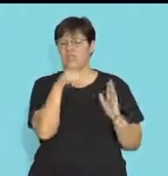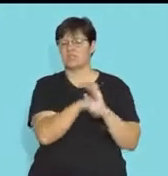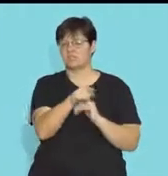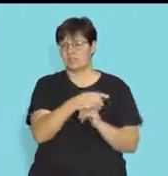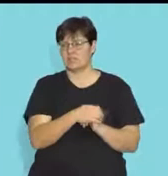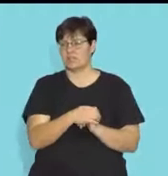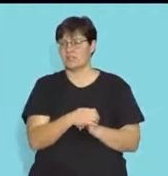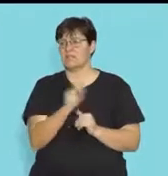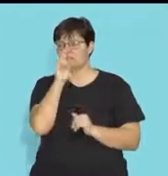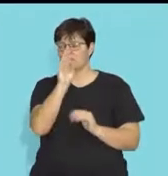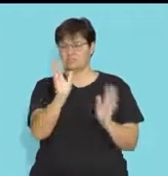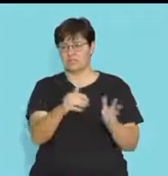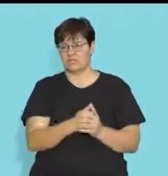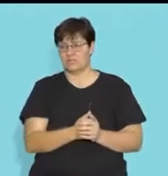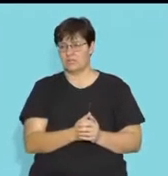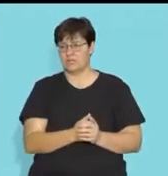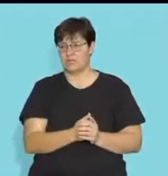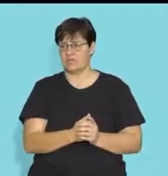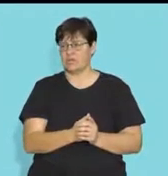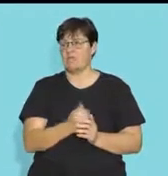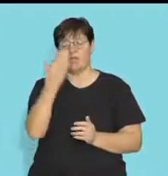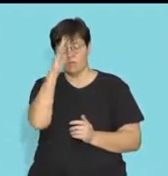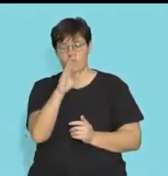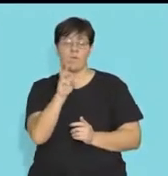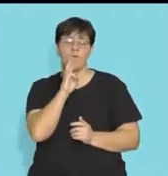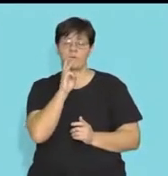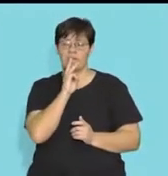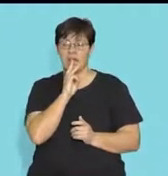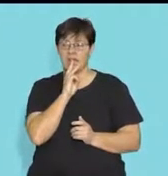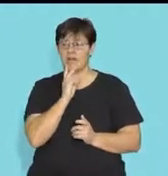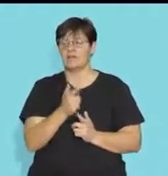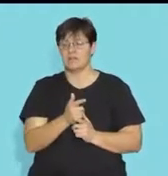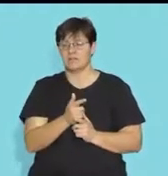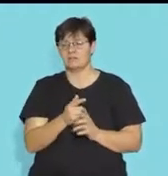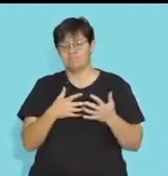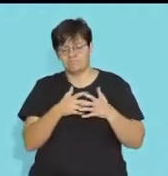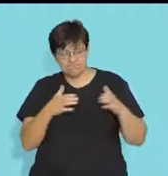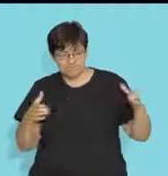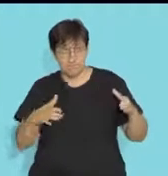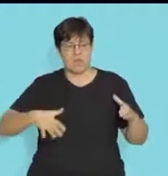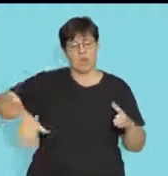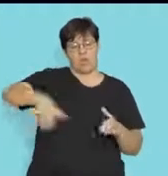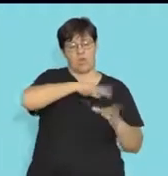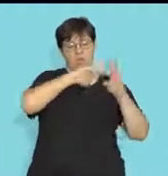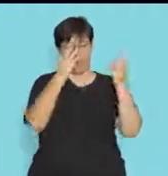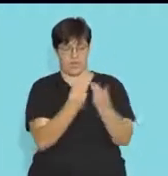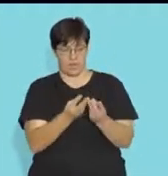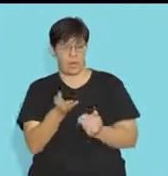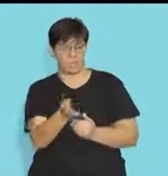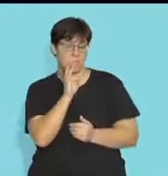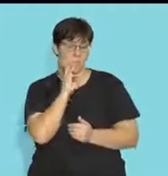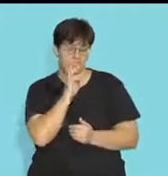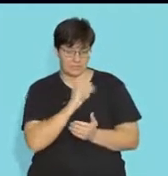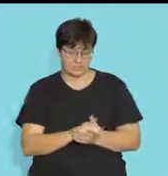the context of this is something that we've seen. We know that our water forms a large proportion of the Earth's